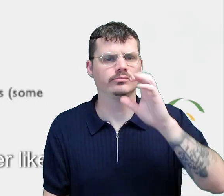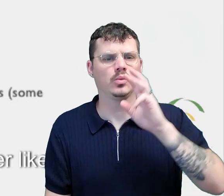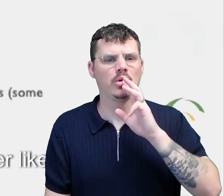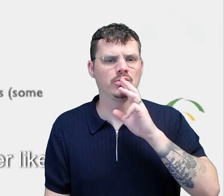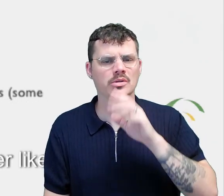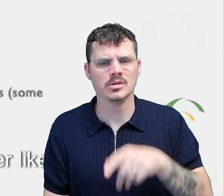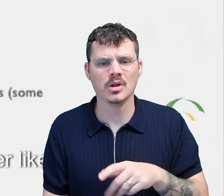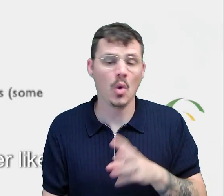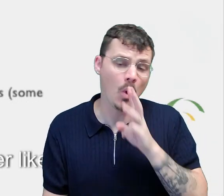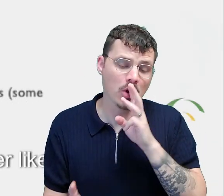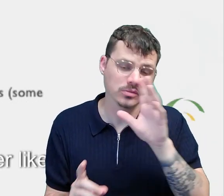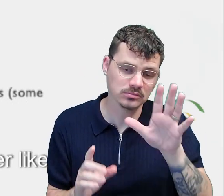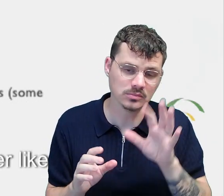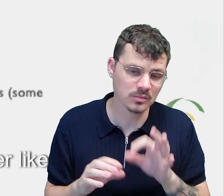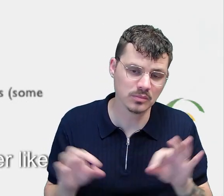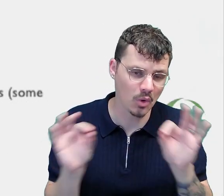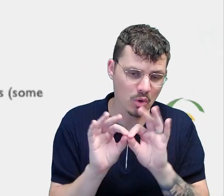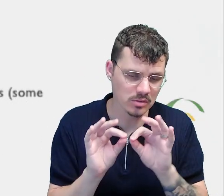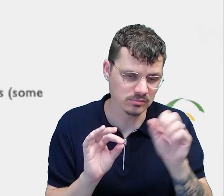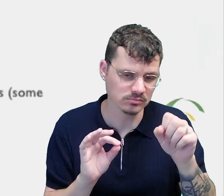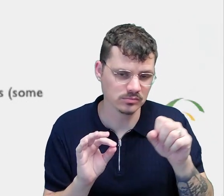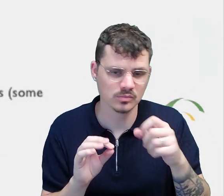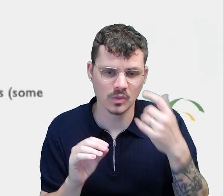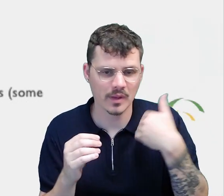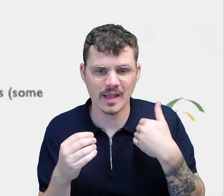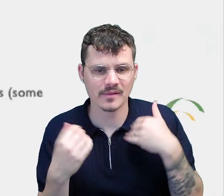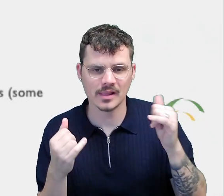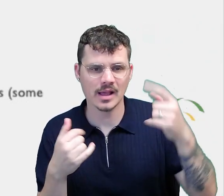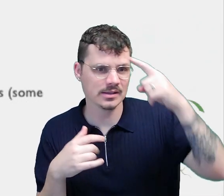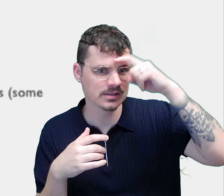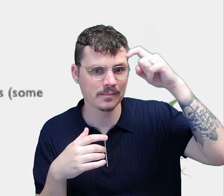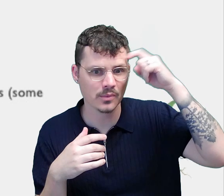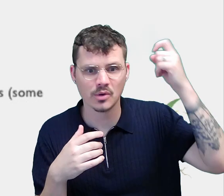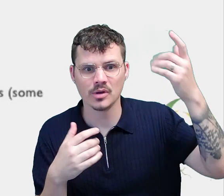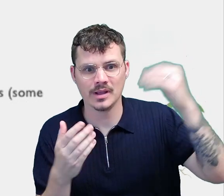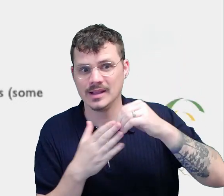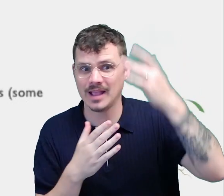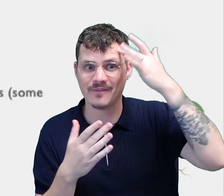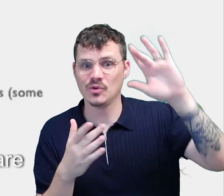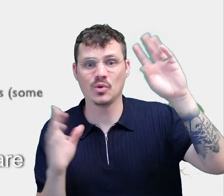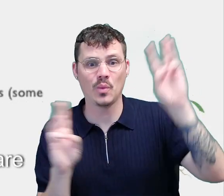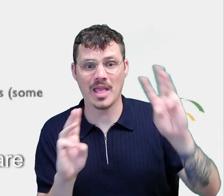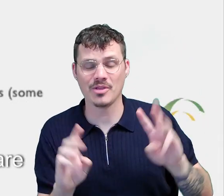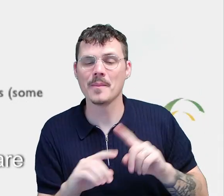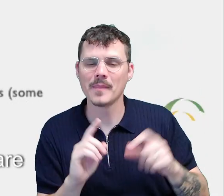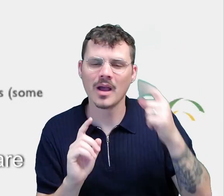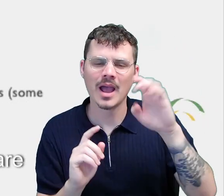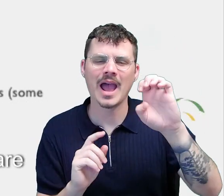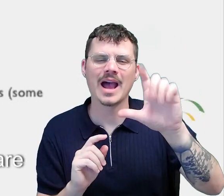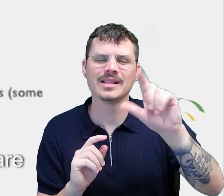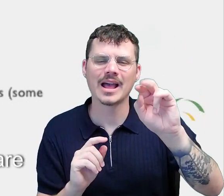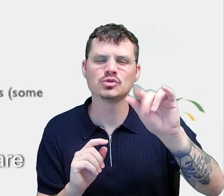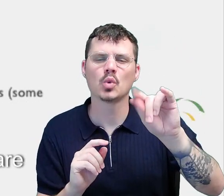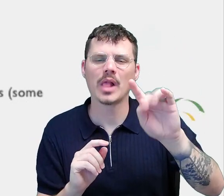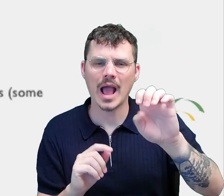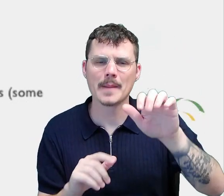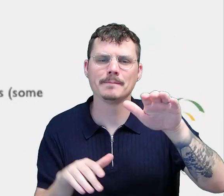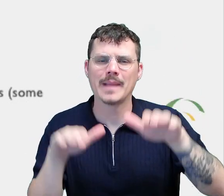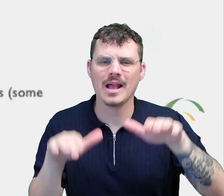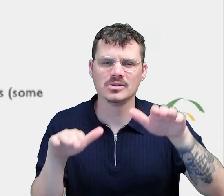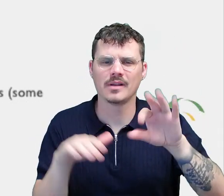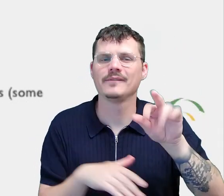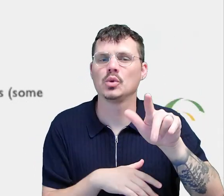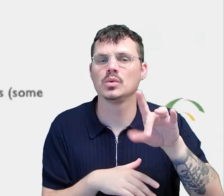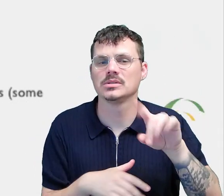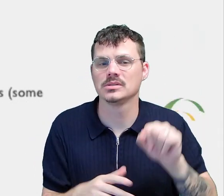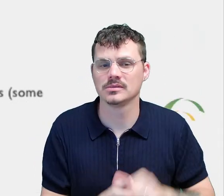Well, free water is important for weather like we have in the summer in California, but also electrolyte balanced fluids are important.